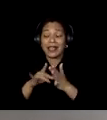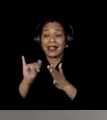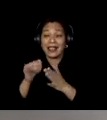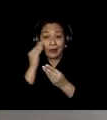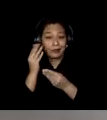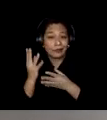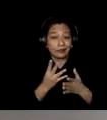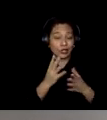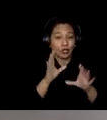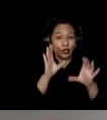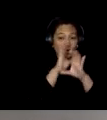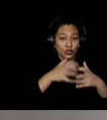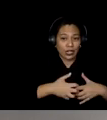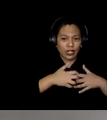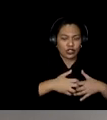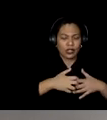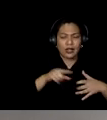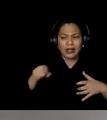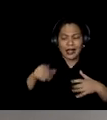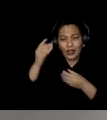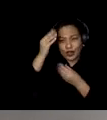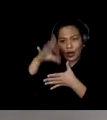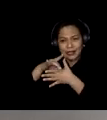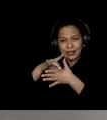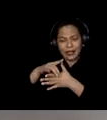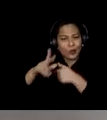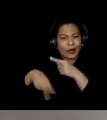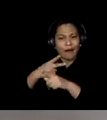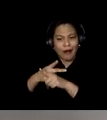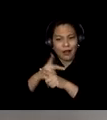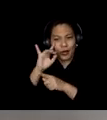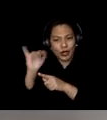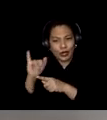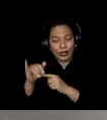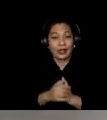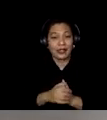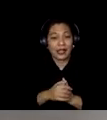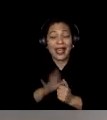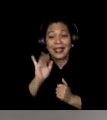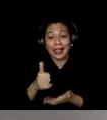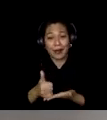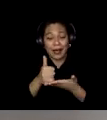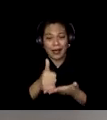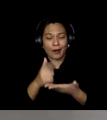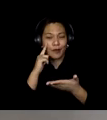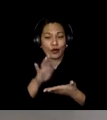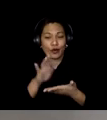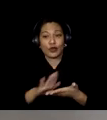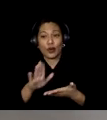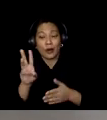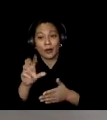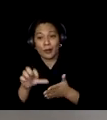exactly what type of content something is. And this helps the chances of getting your page